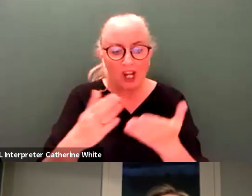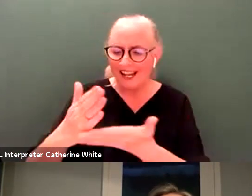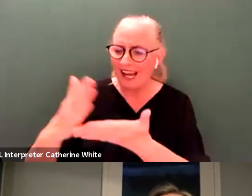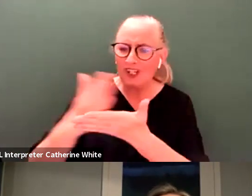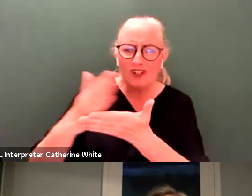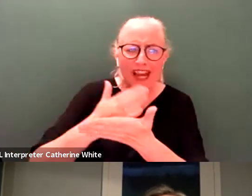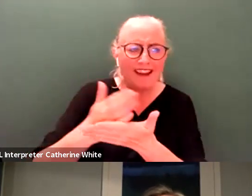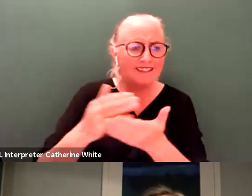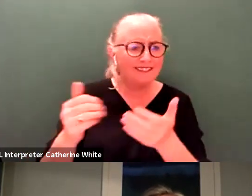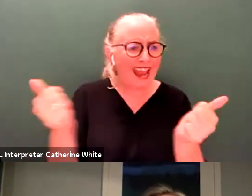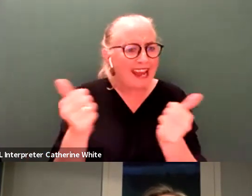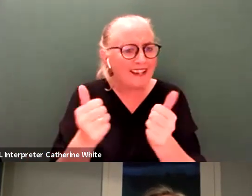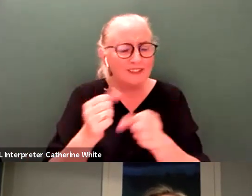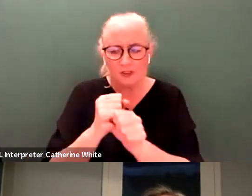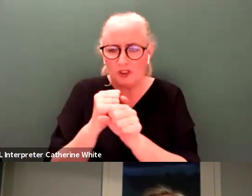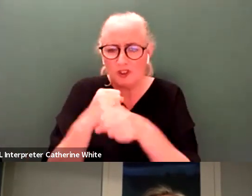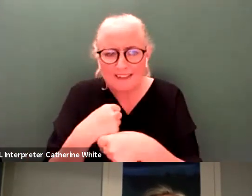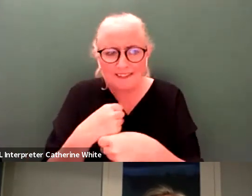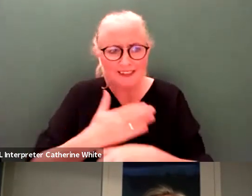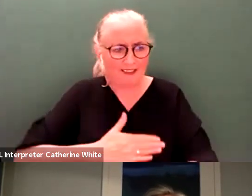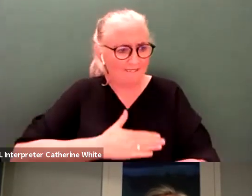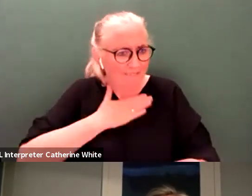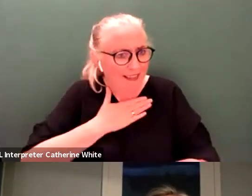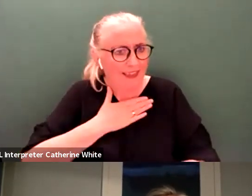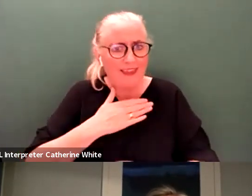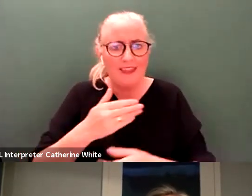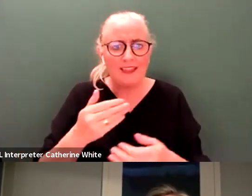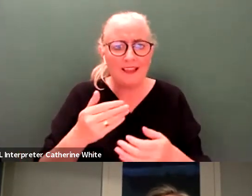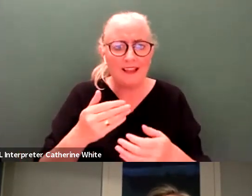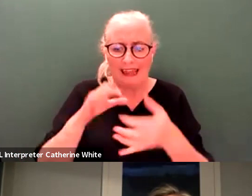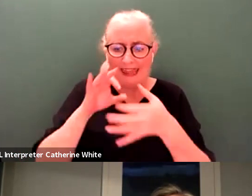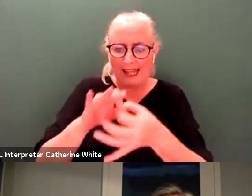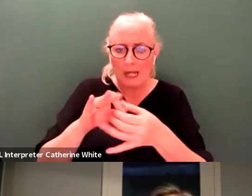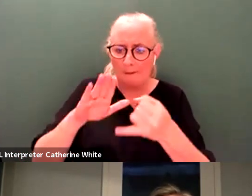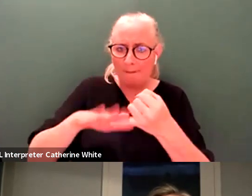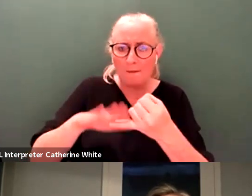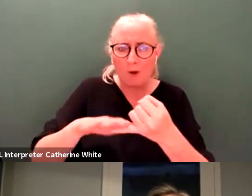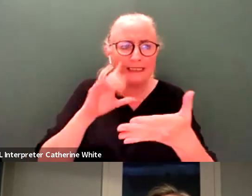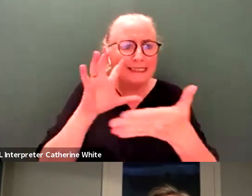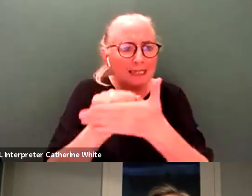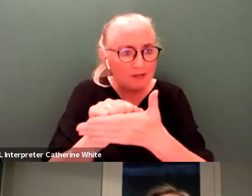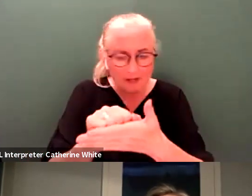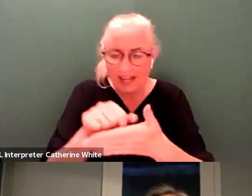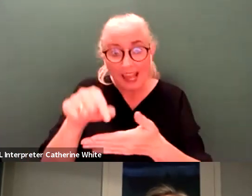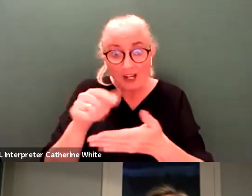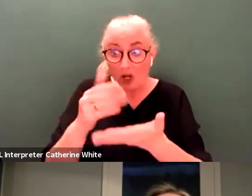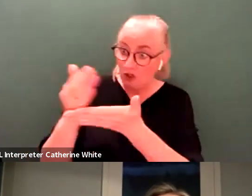the stress that we might be feeling as a result of menopausal symptoms, and that's always positive.